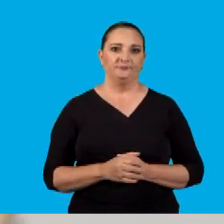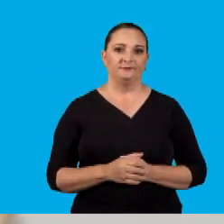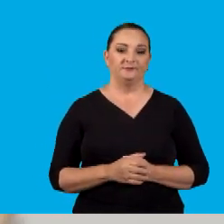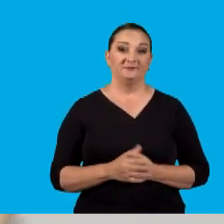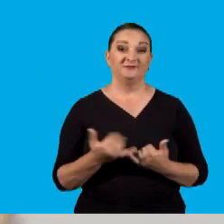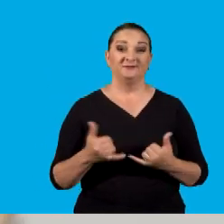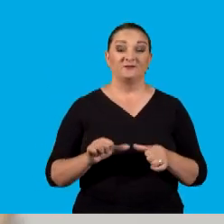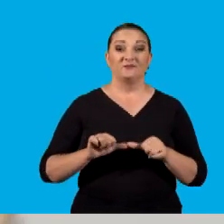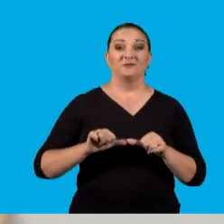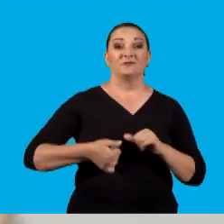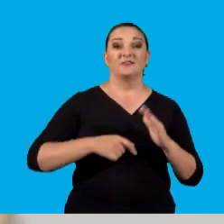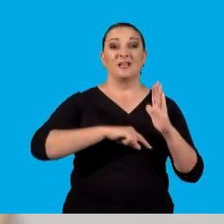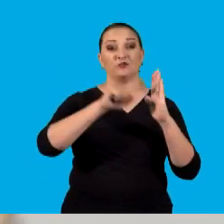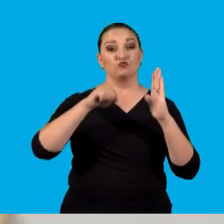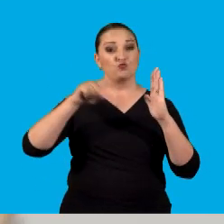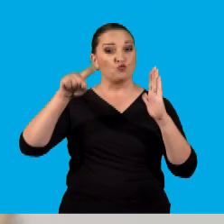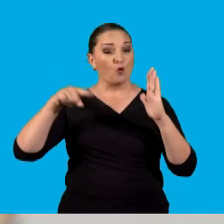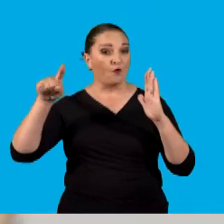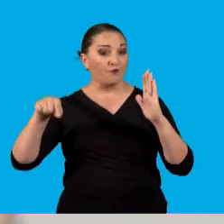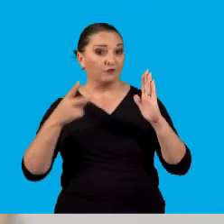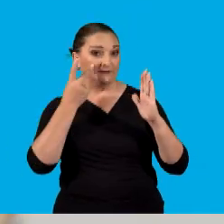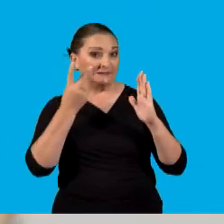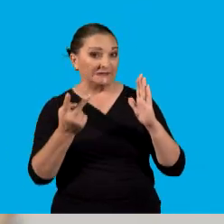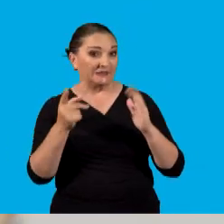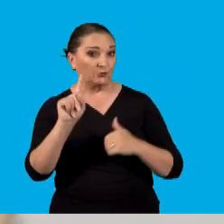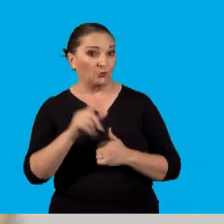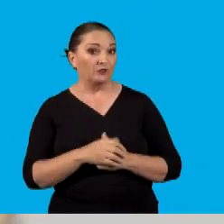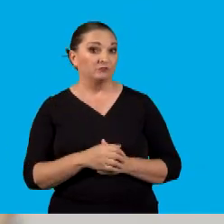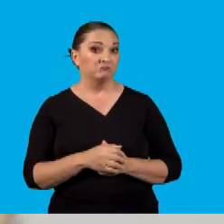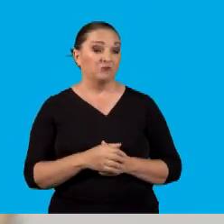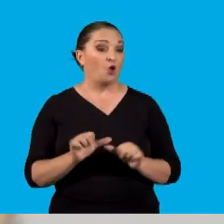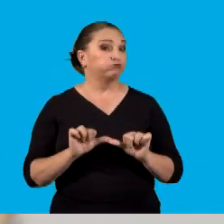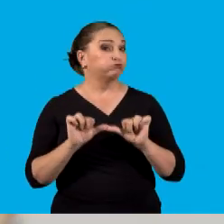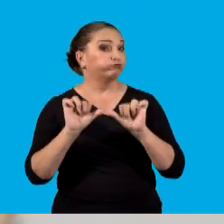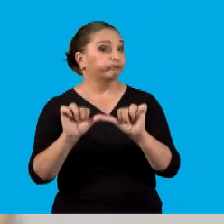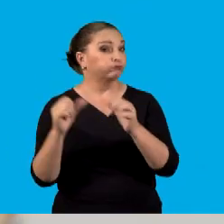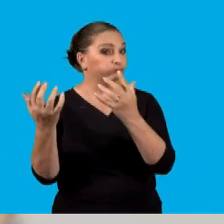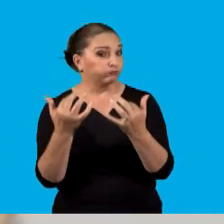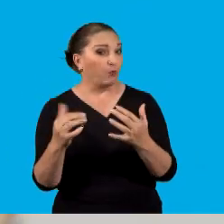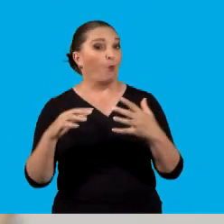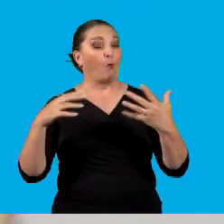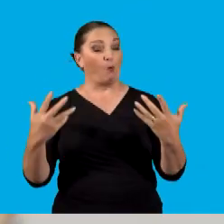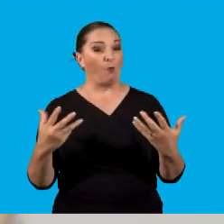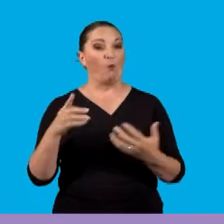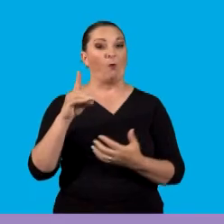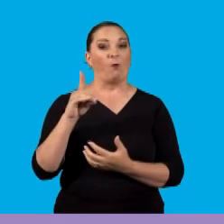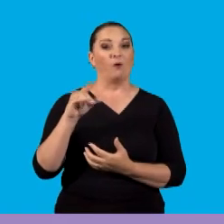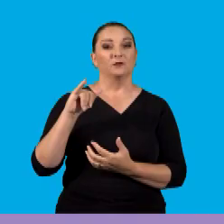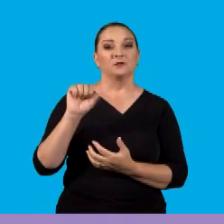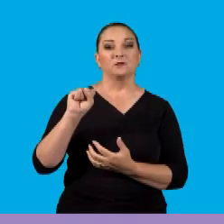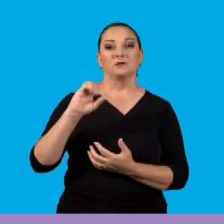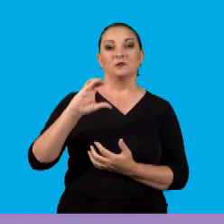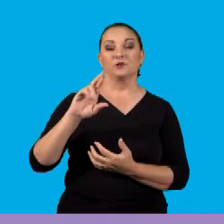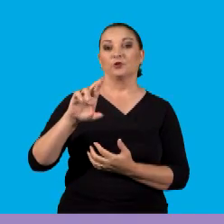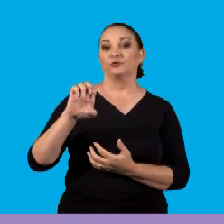Let's look at the following graph, and let's see if we can determine whether it is continuous data or discrete